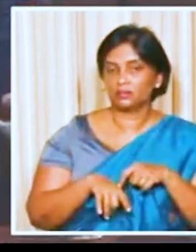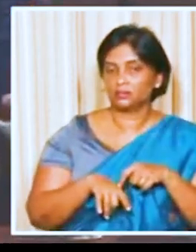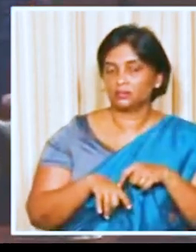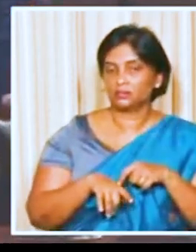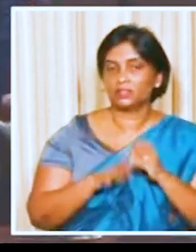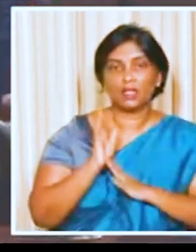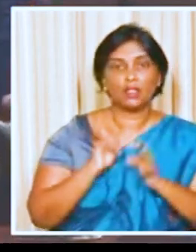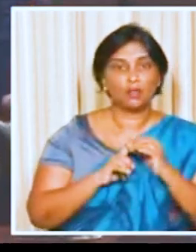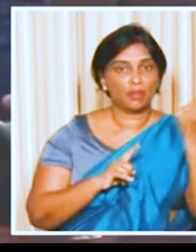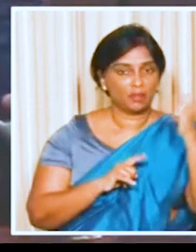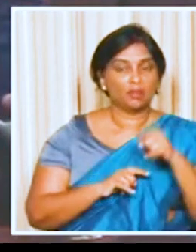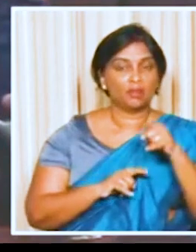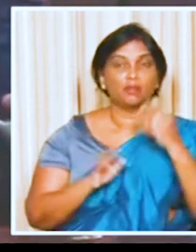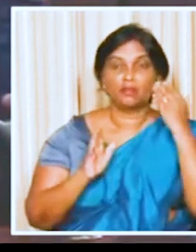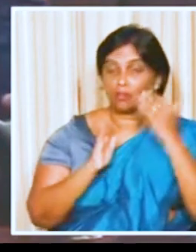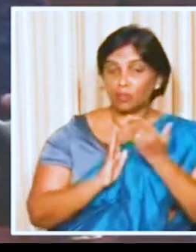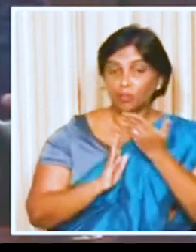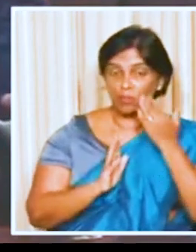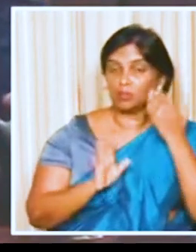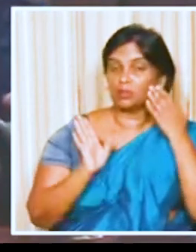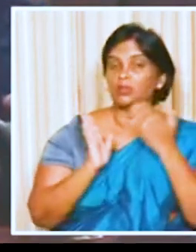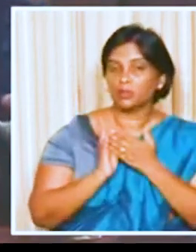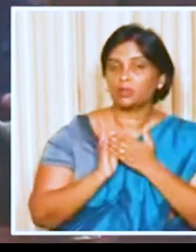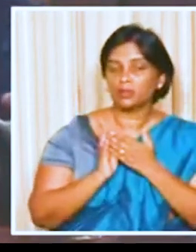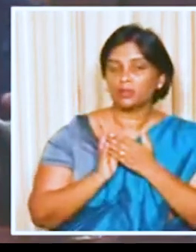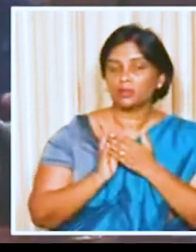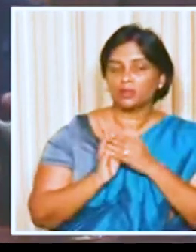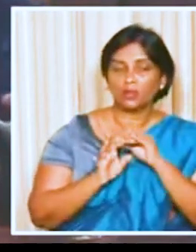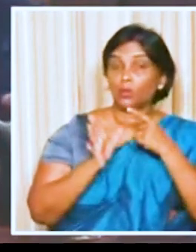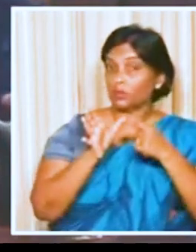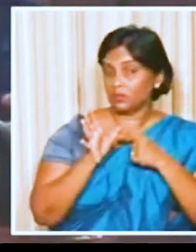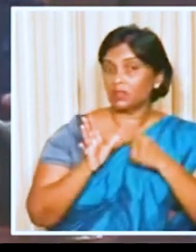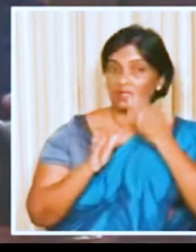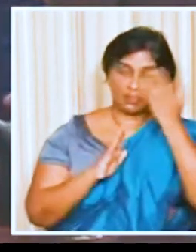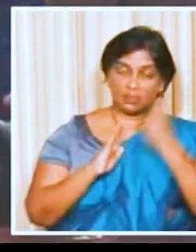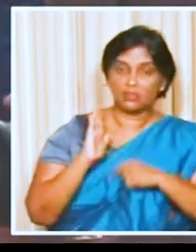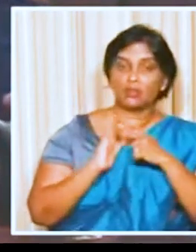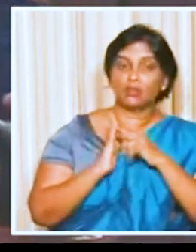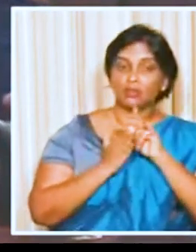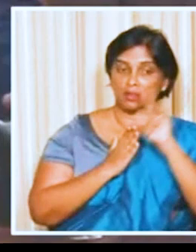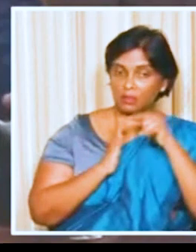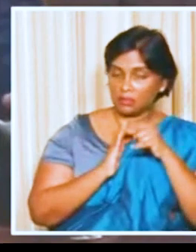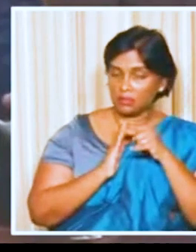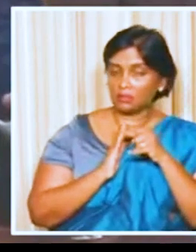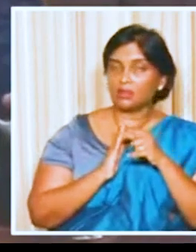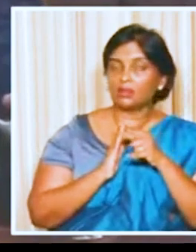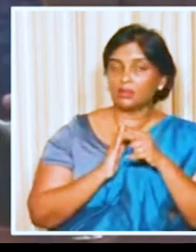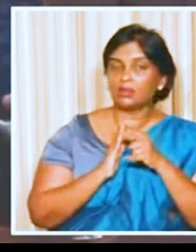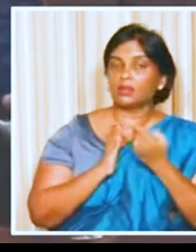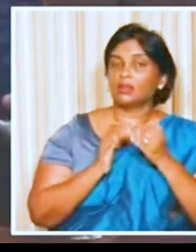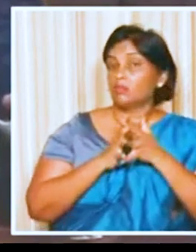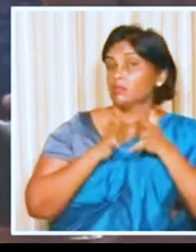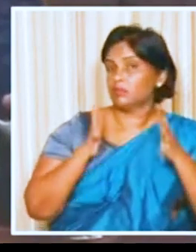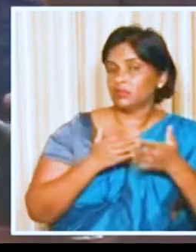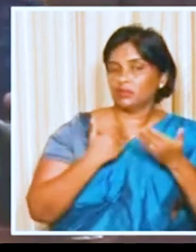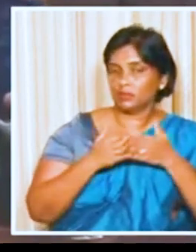two matters about the Jaffna Airport, the expansion of it on the northern side of the runway, and having a domestic light airline